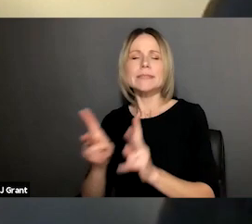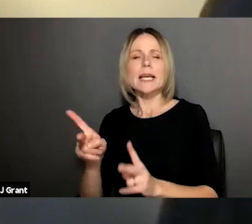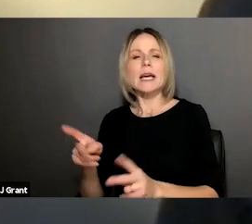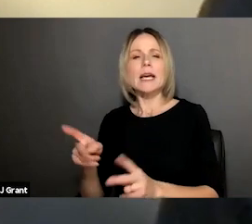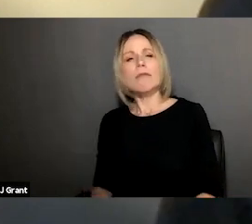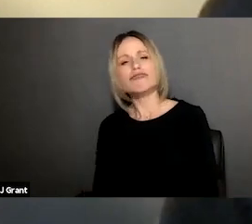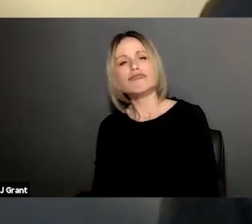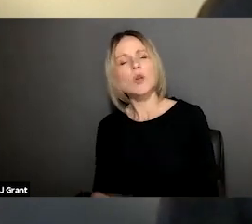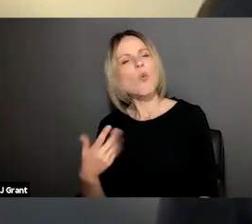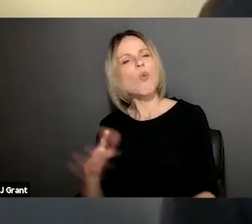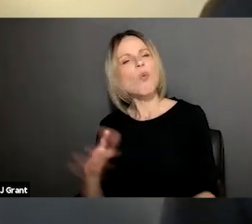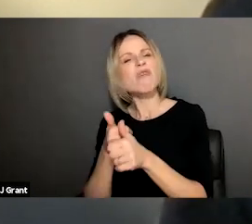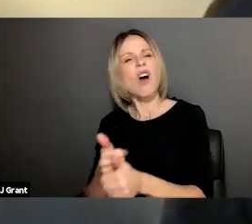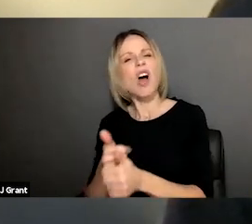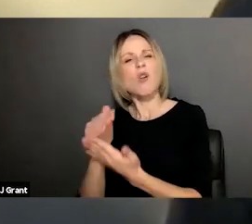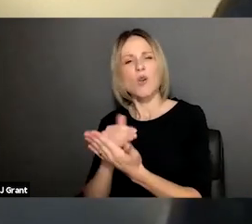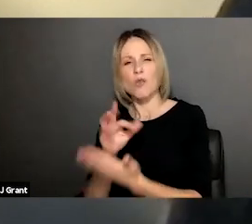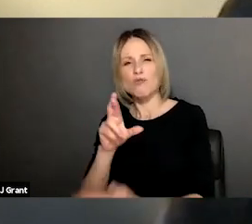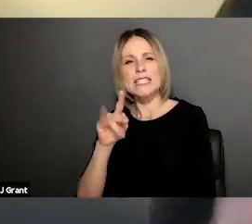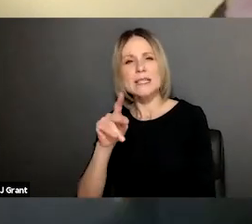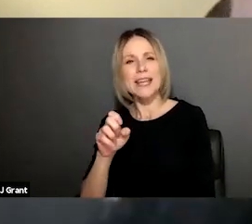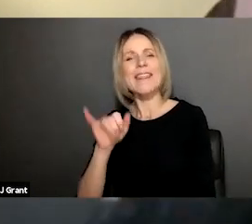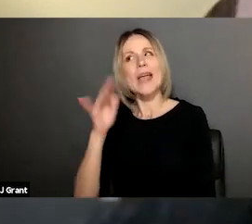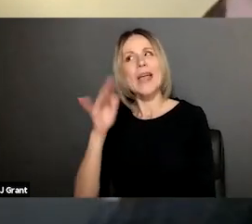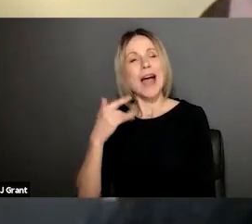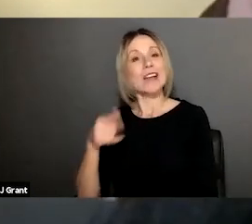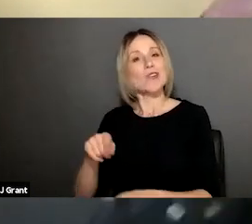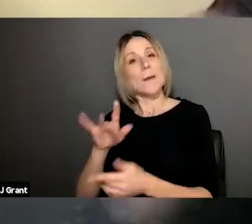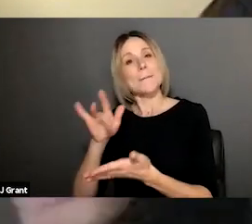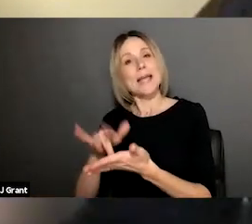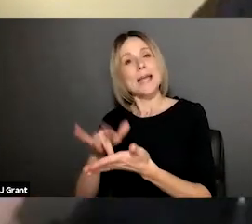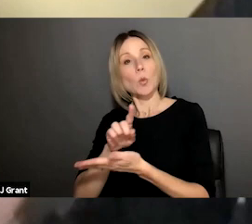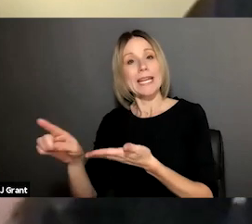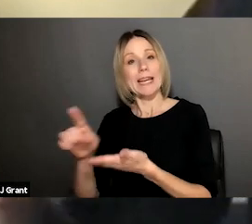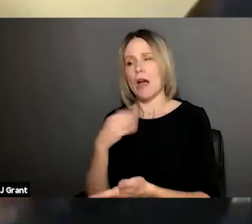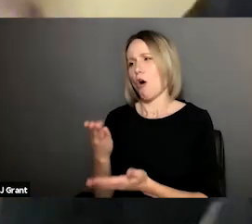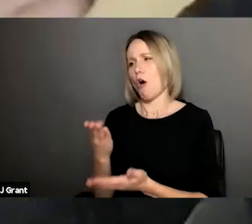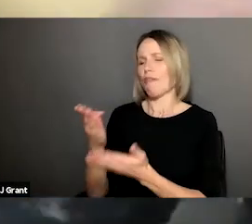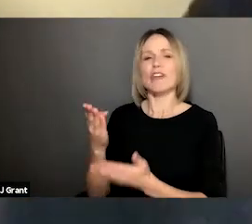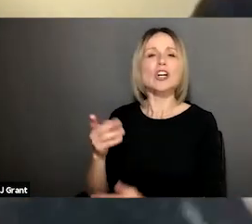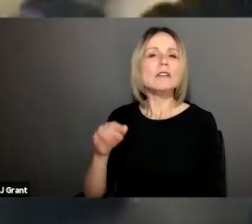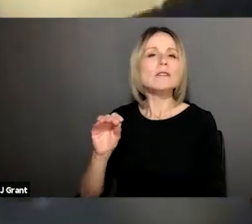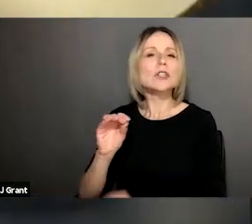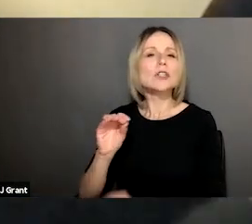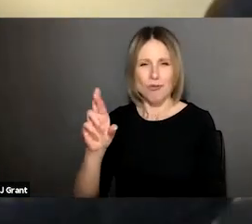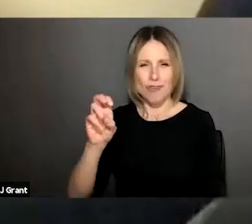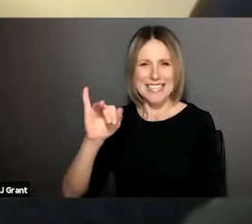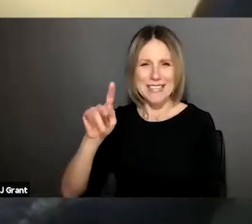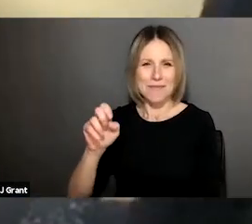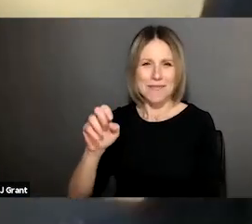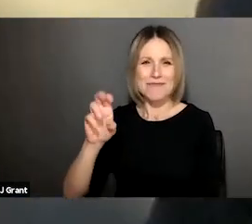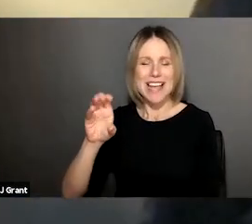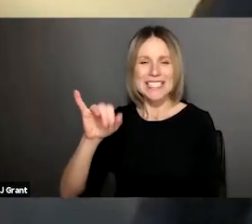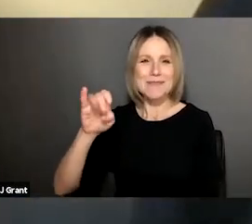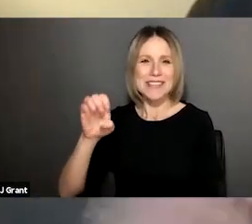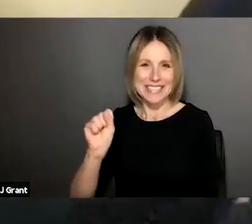I offer a no recipe recipe. And it usually comes about as the result of my cooking the